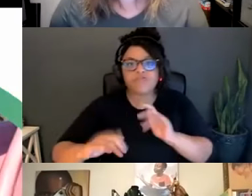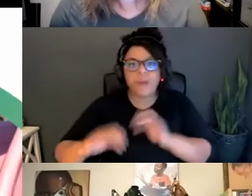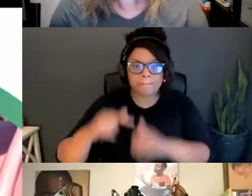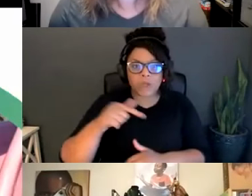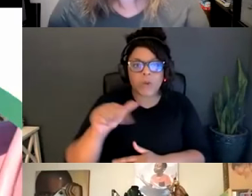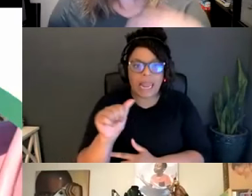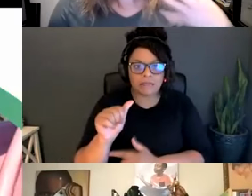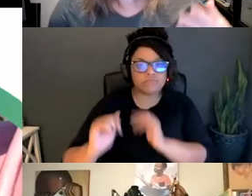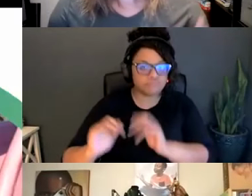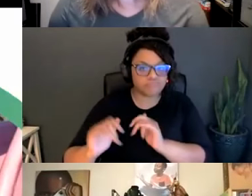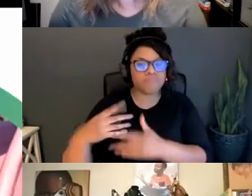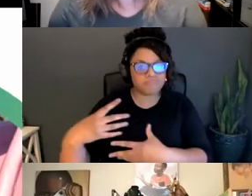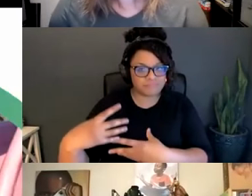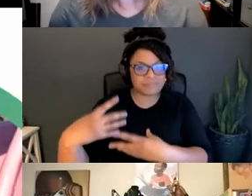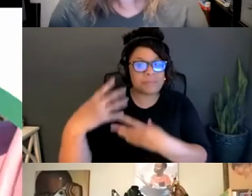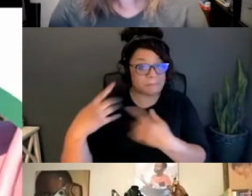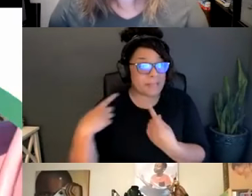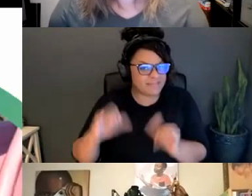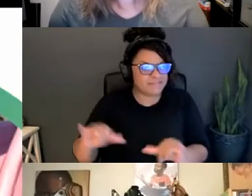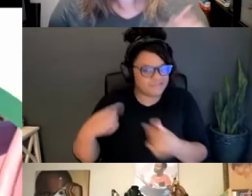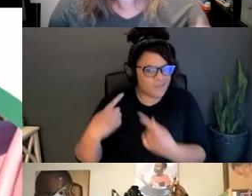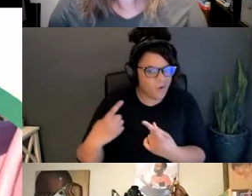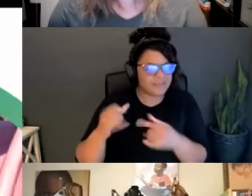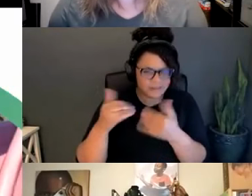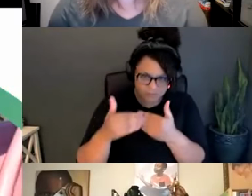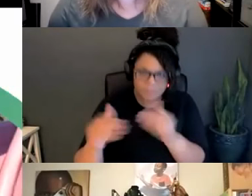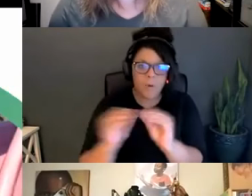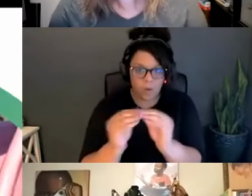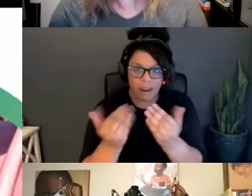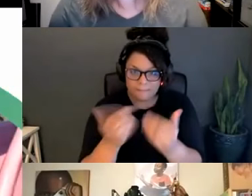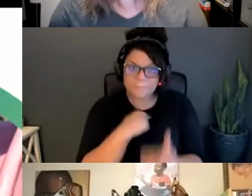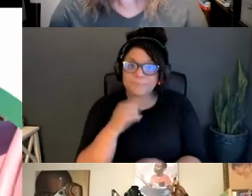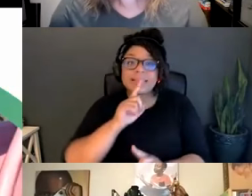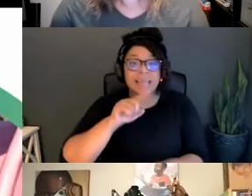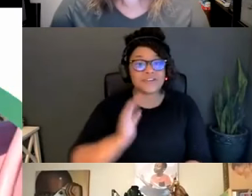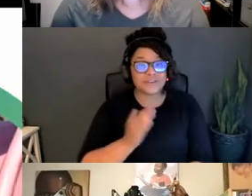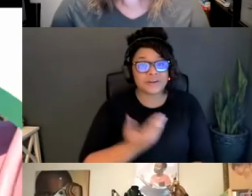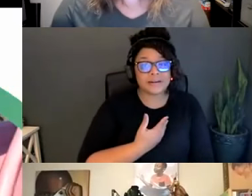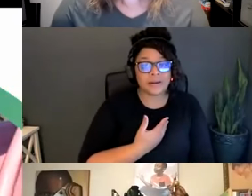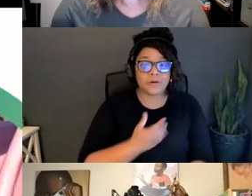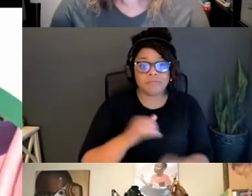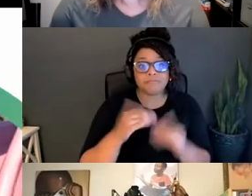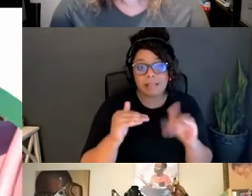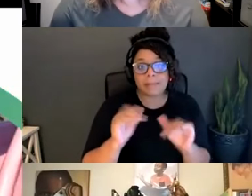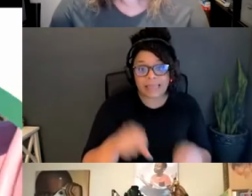Q&A function, as you have been doing throughout this whole thing, and we will do our best to answer what we can.